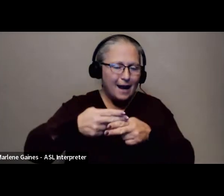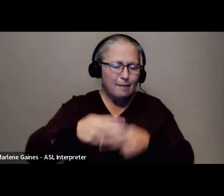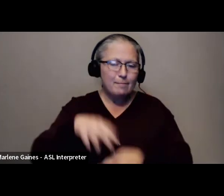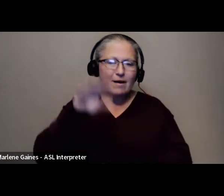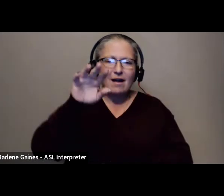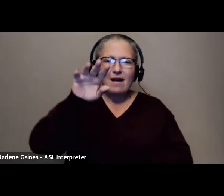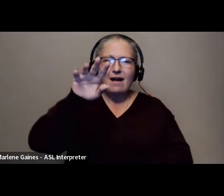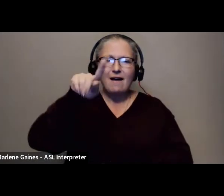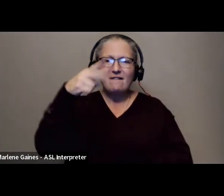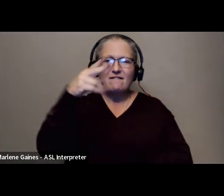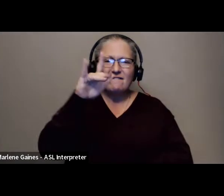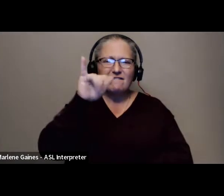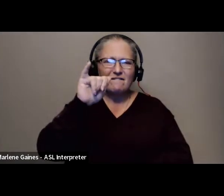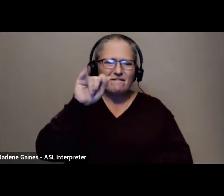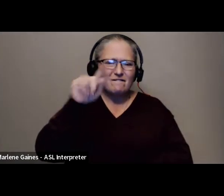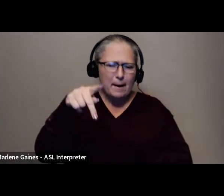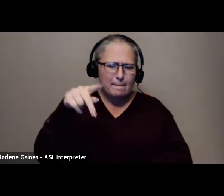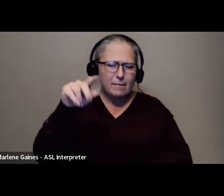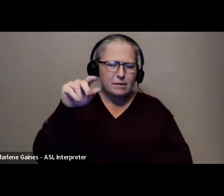Philip Iniguez,